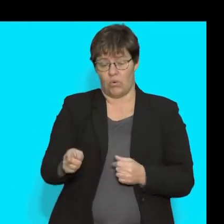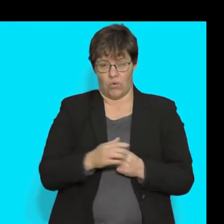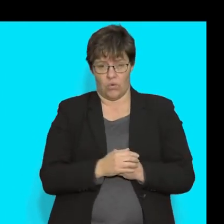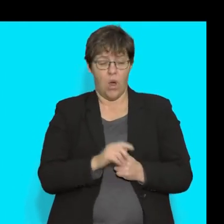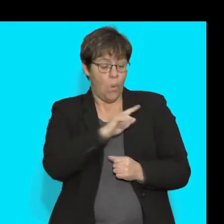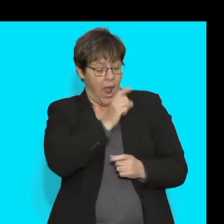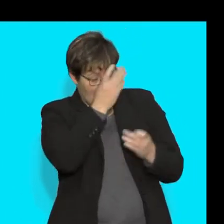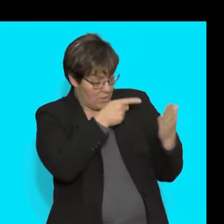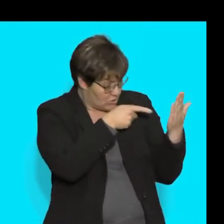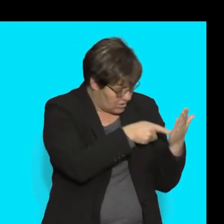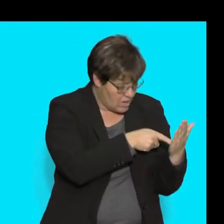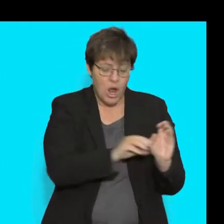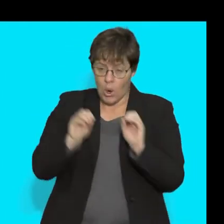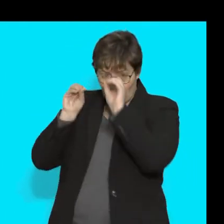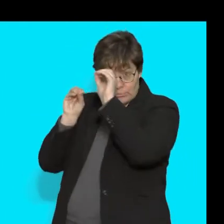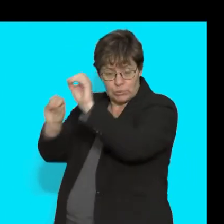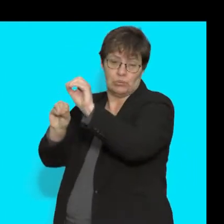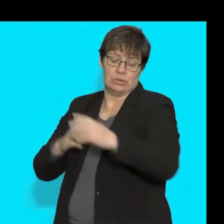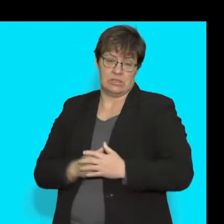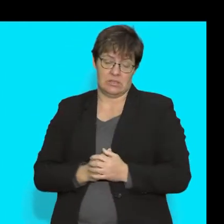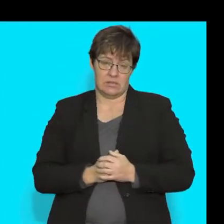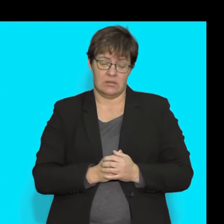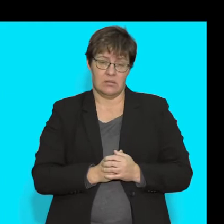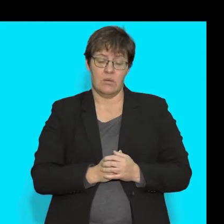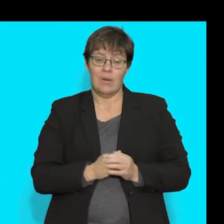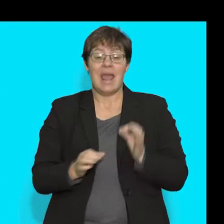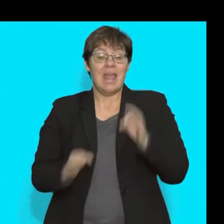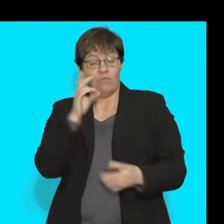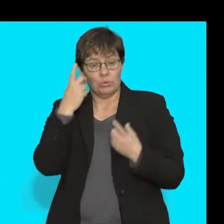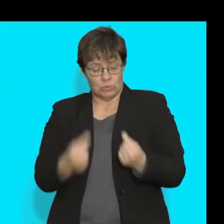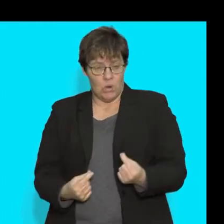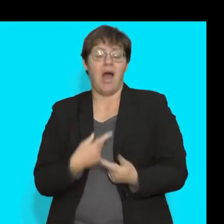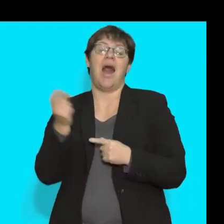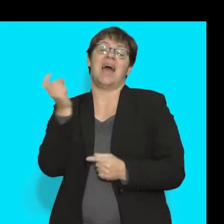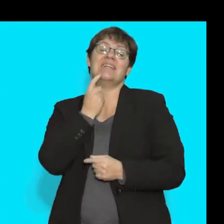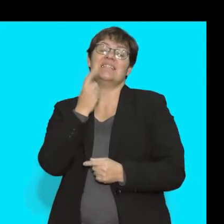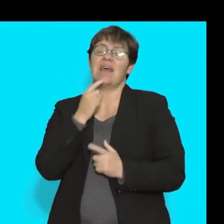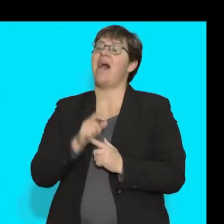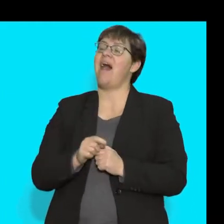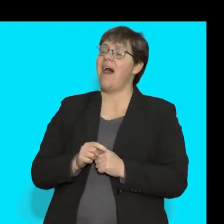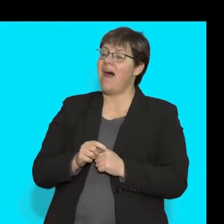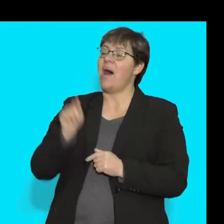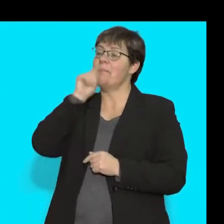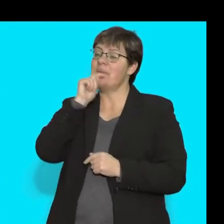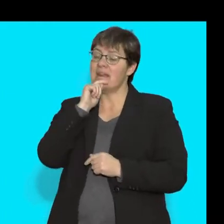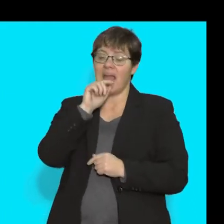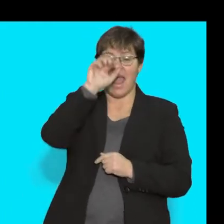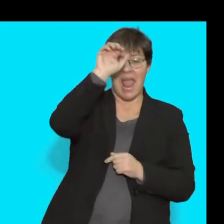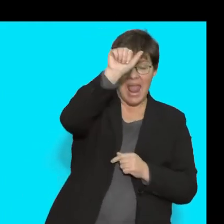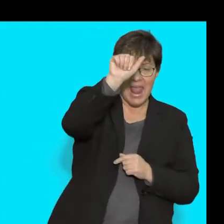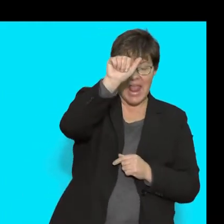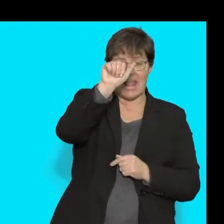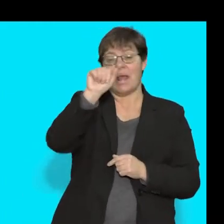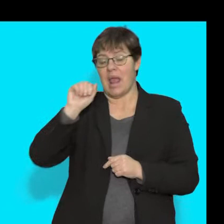like that or two-liner like that to mean those lines are equal. Because as soon as you do that, you will see that you can then say angle